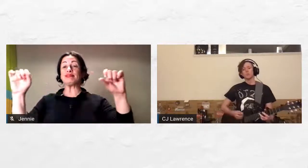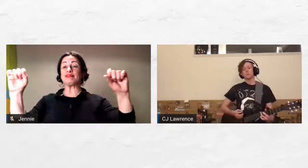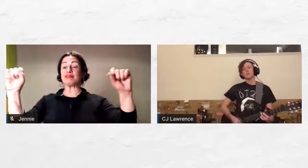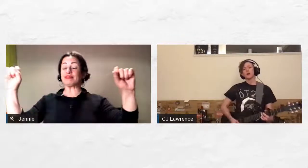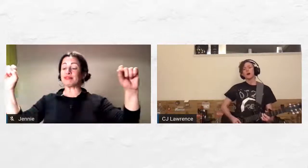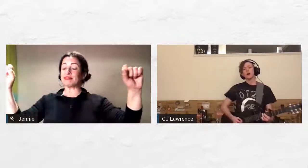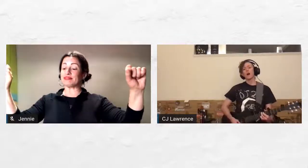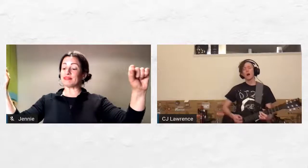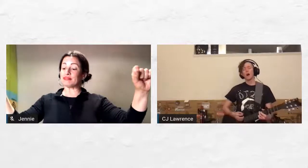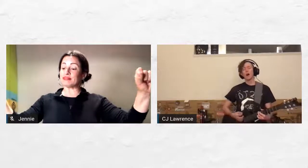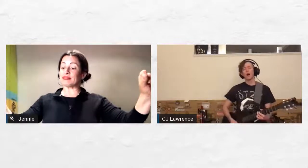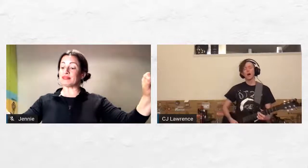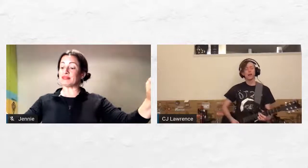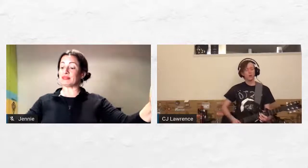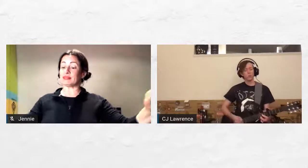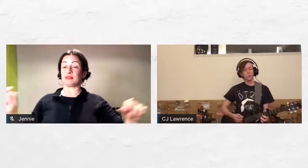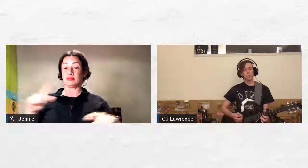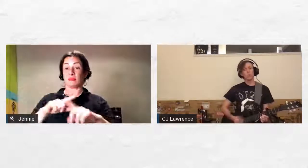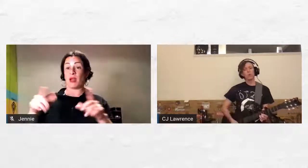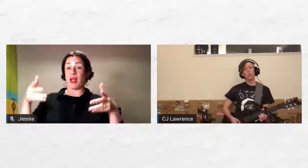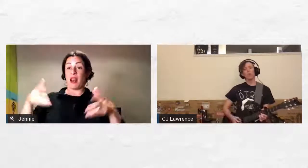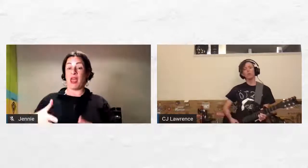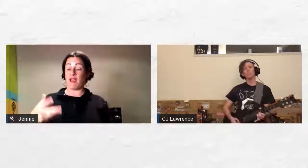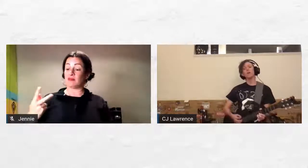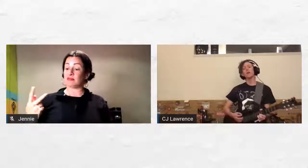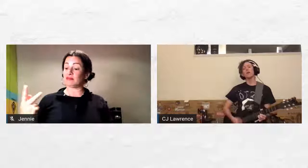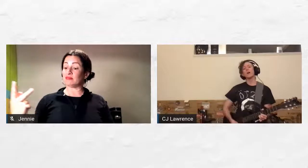You and I were